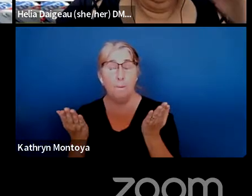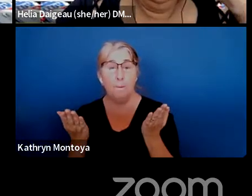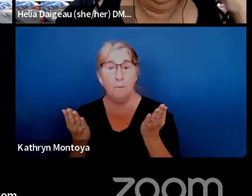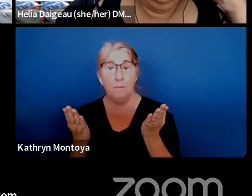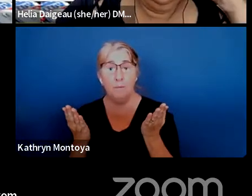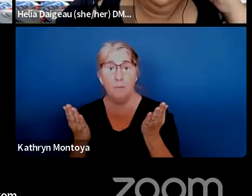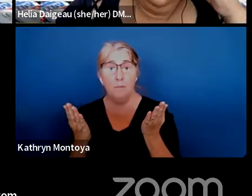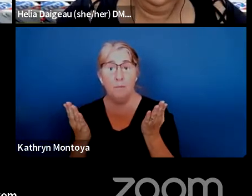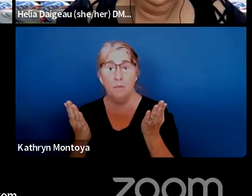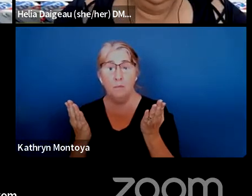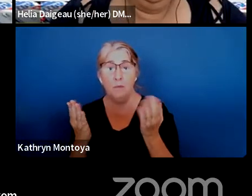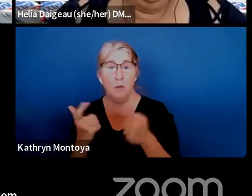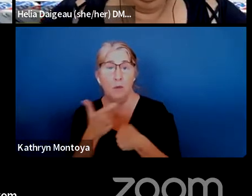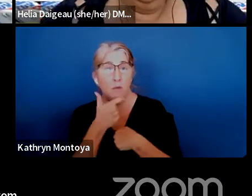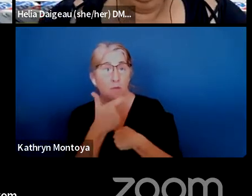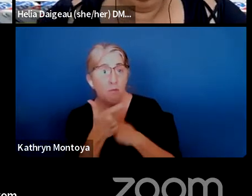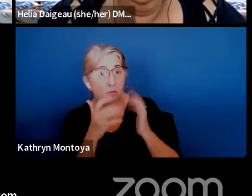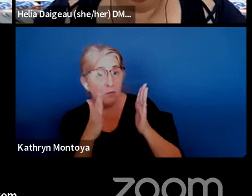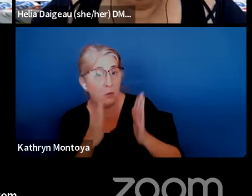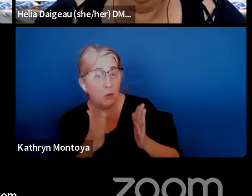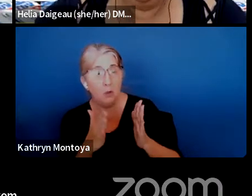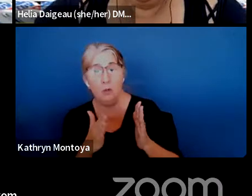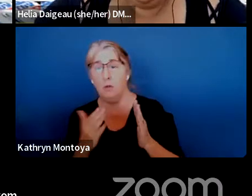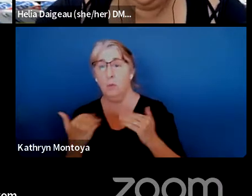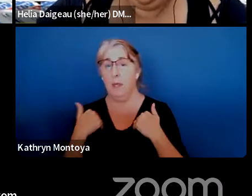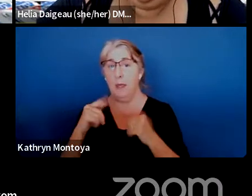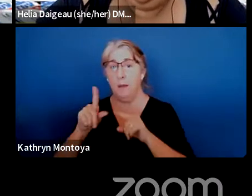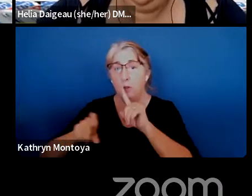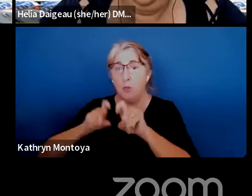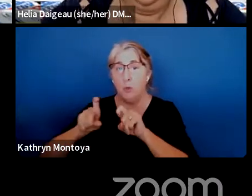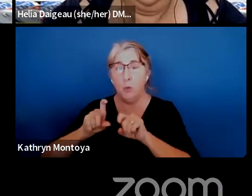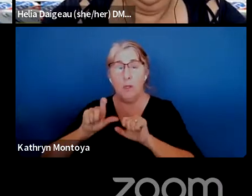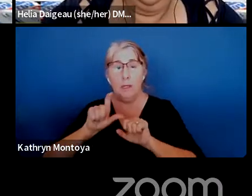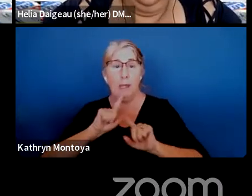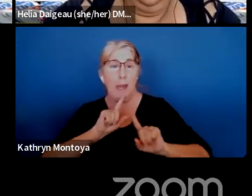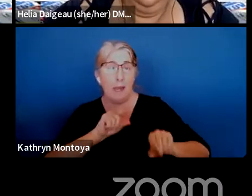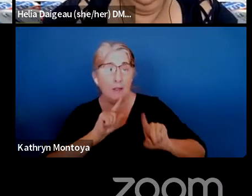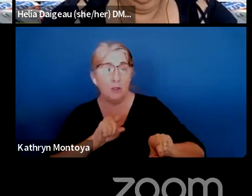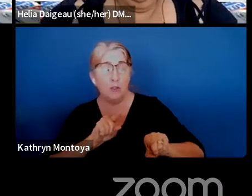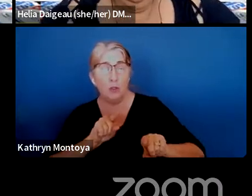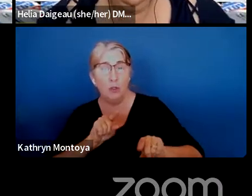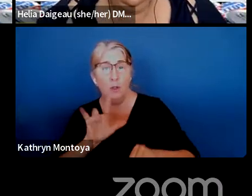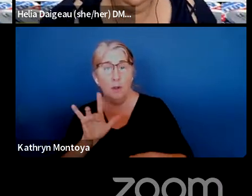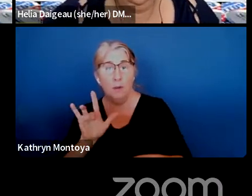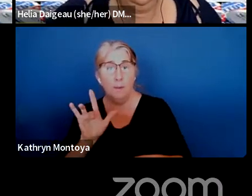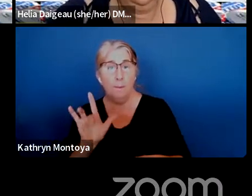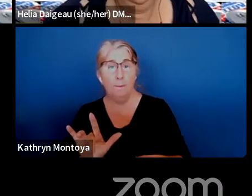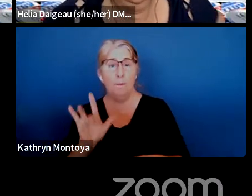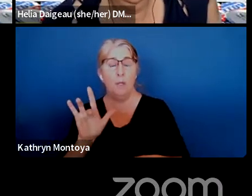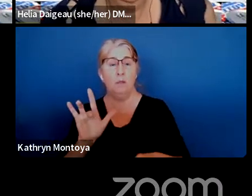audience, and we have a Q&A function here, and the